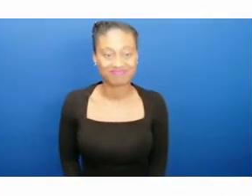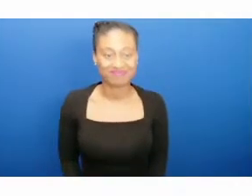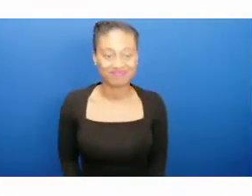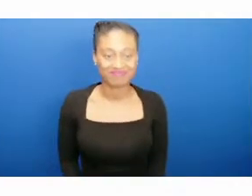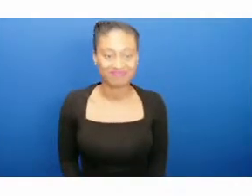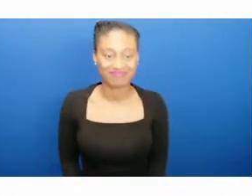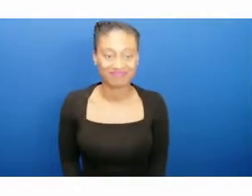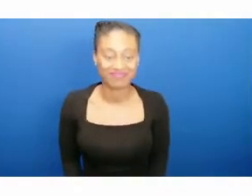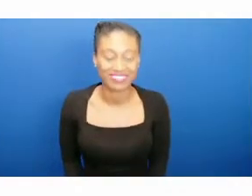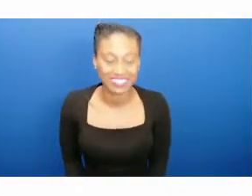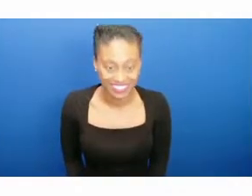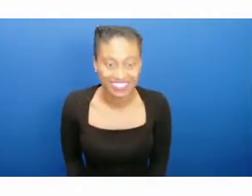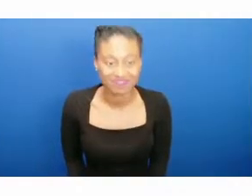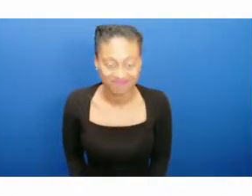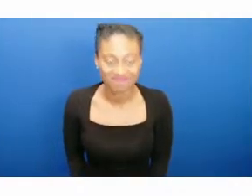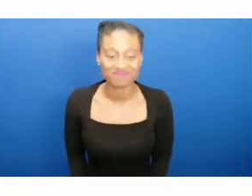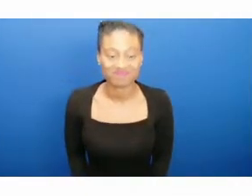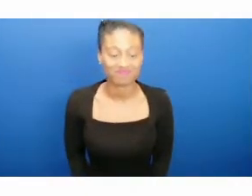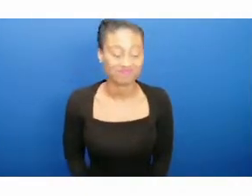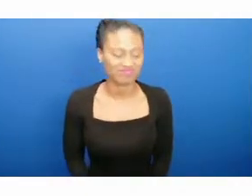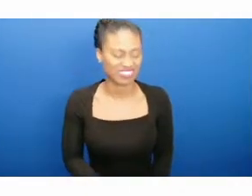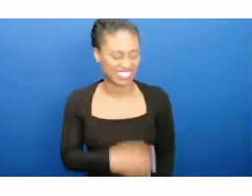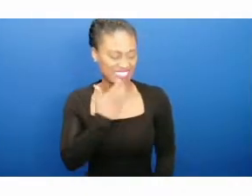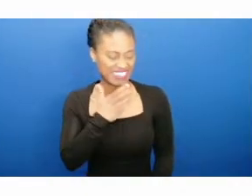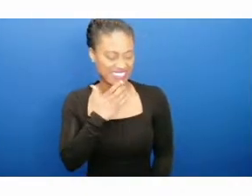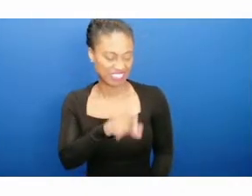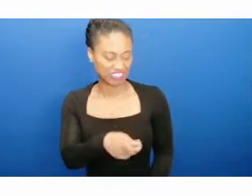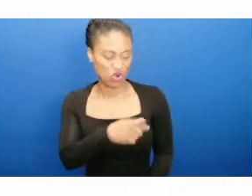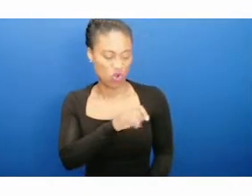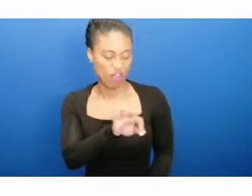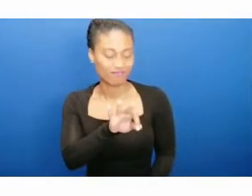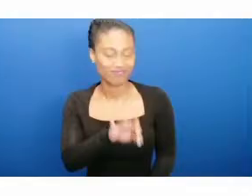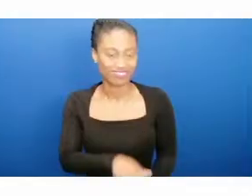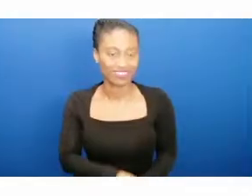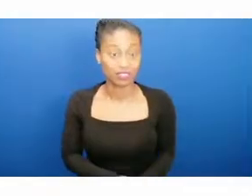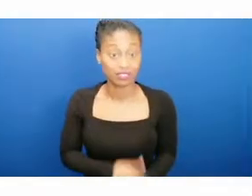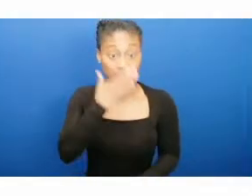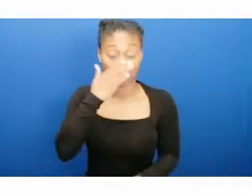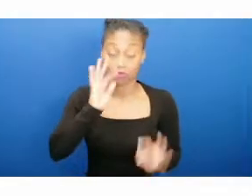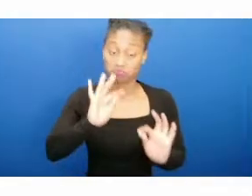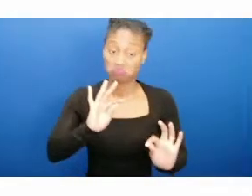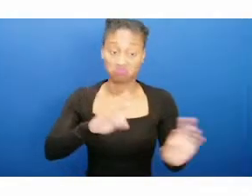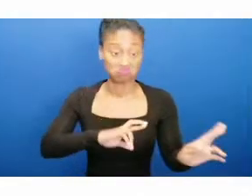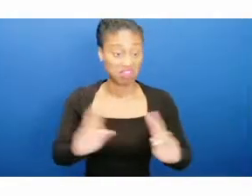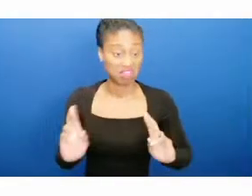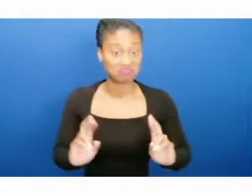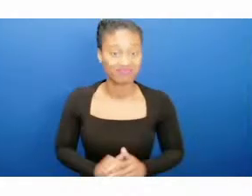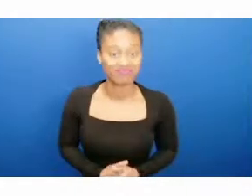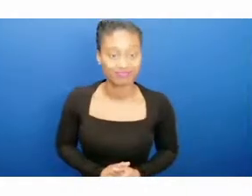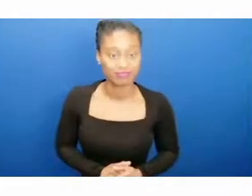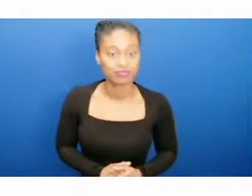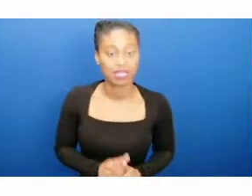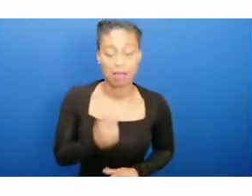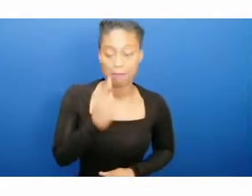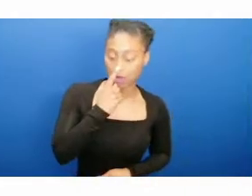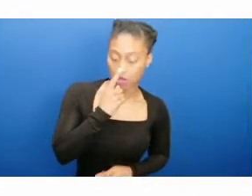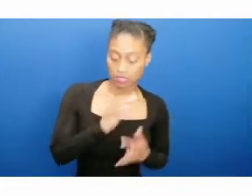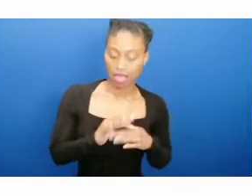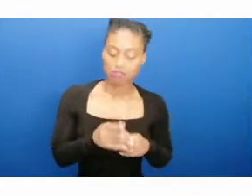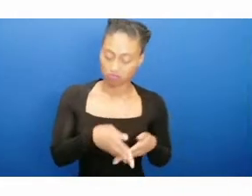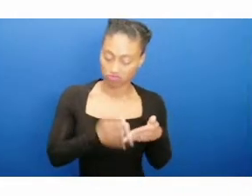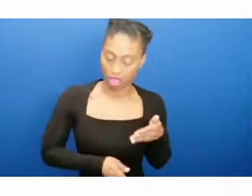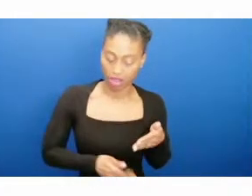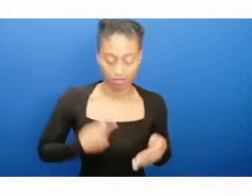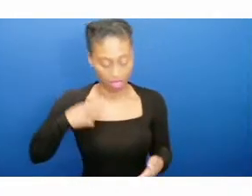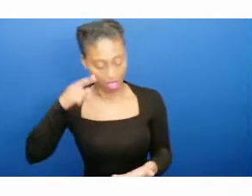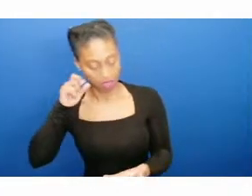All right, so I'm going to turn the heat off because these are smelling really good. My nose is telling me that they're done. My eyes are telling